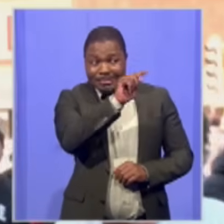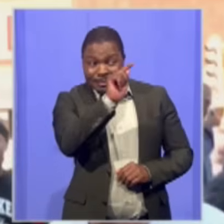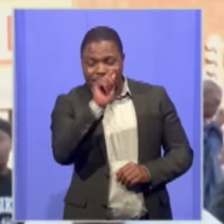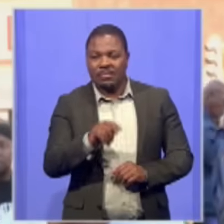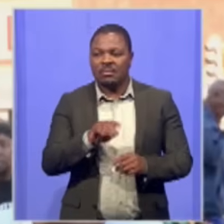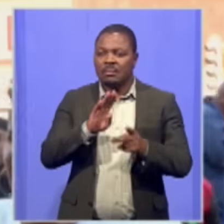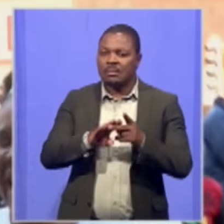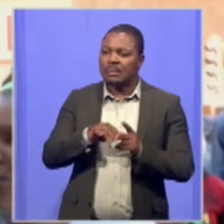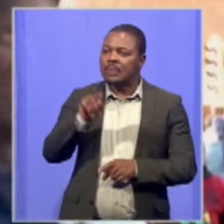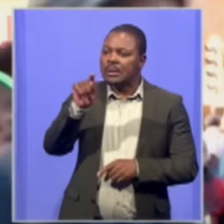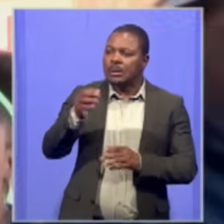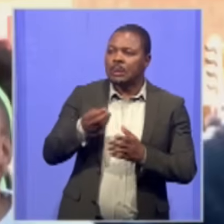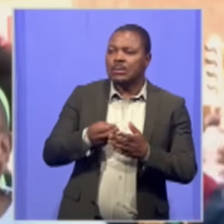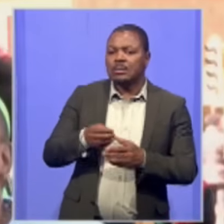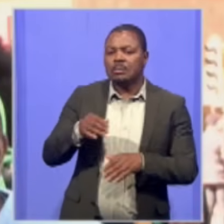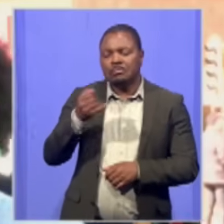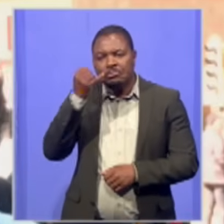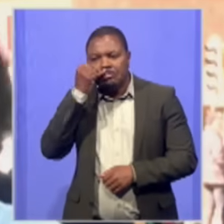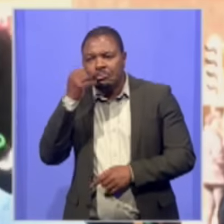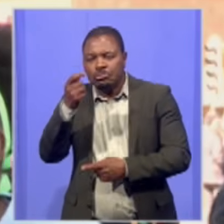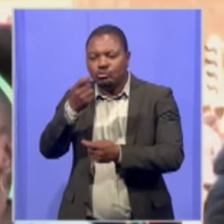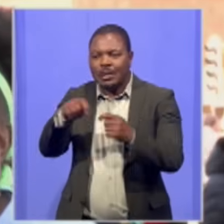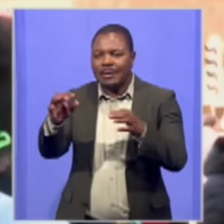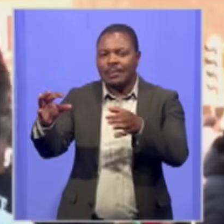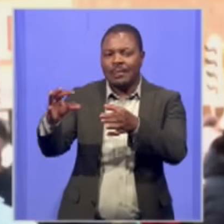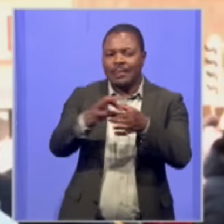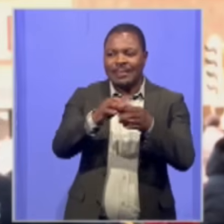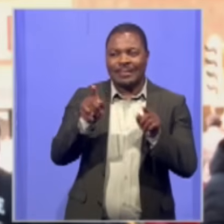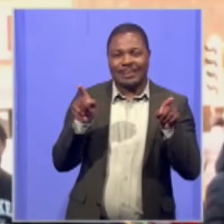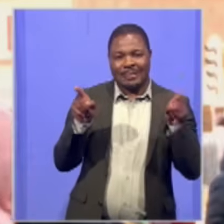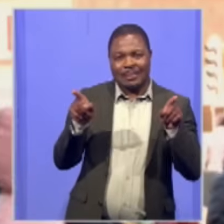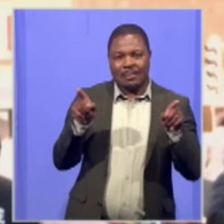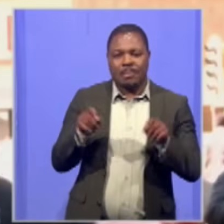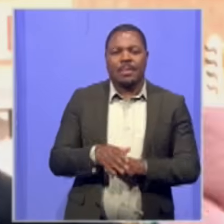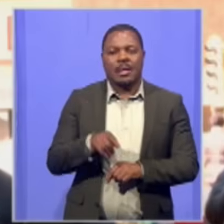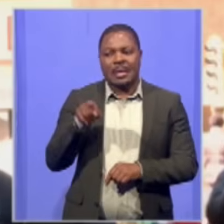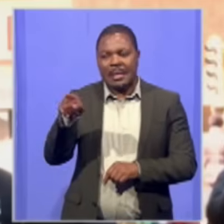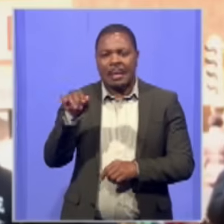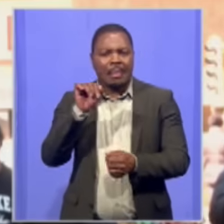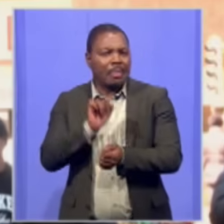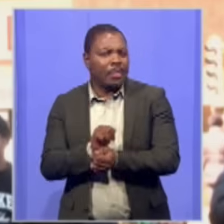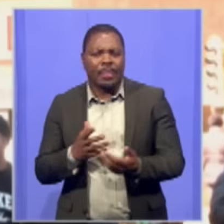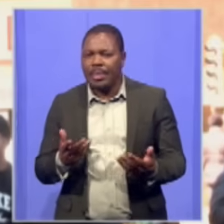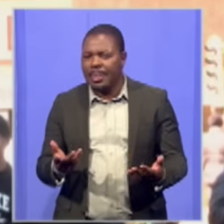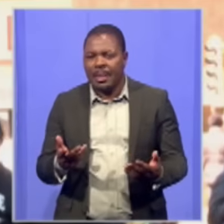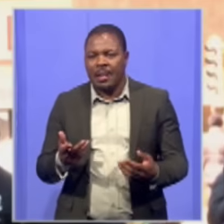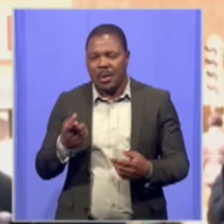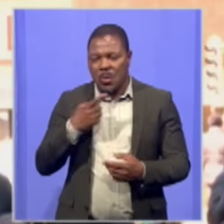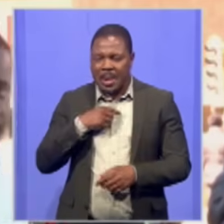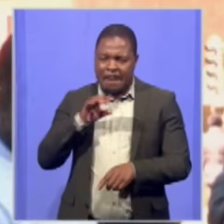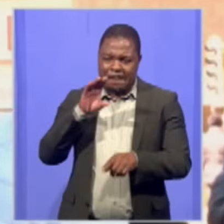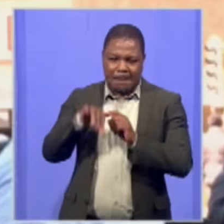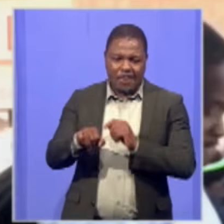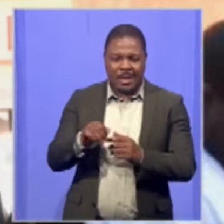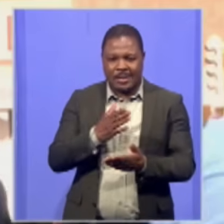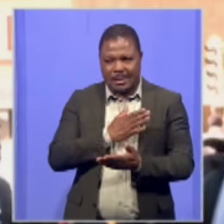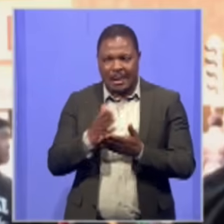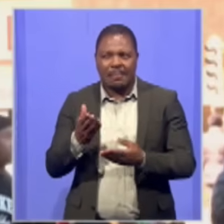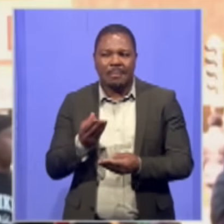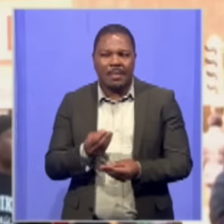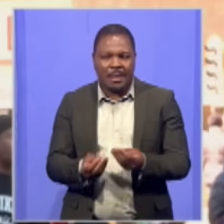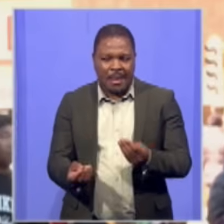le batho ba rekisang di drugs ene batho ba dirisang di drugs a go tle gore ba tshwarwe re lemogile gore gona le sengwenyana sa